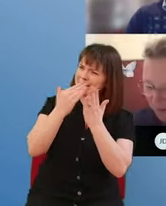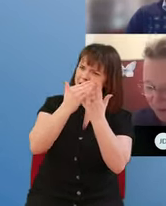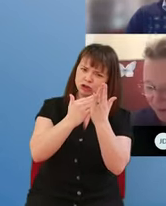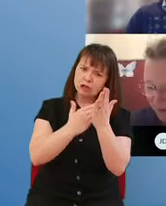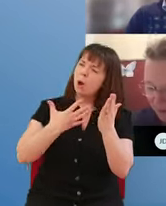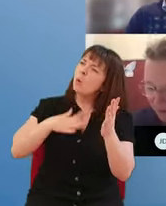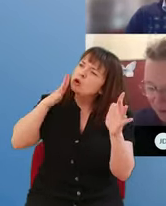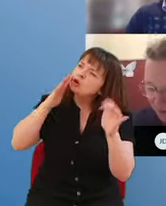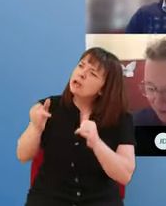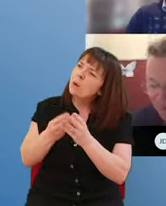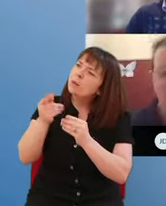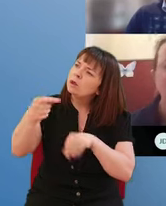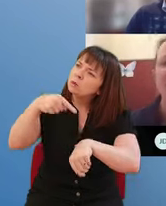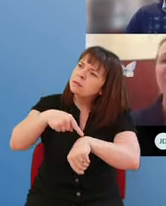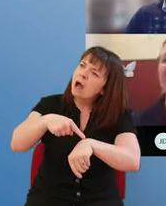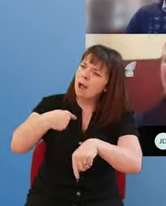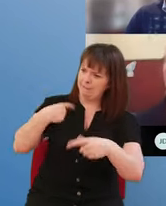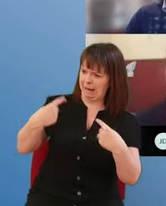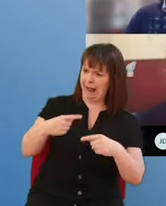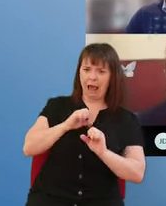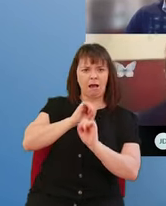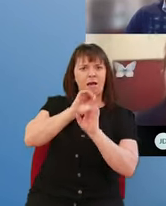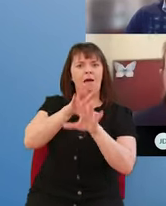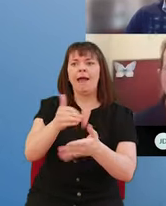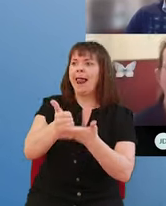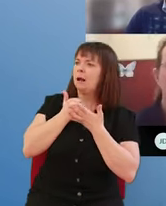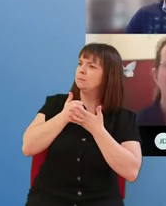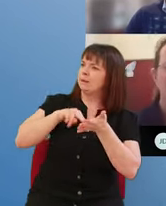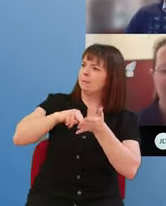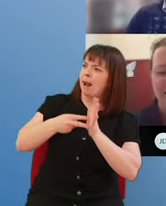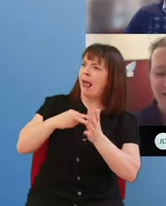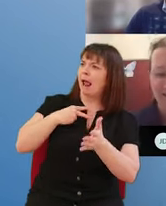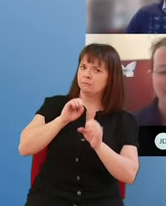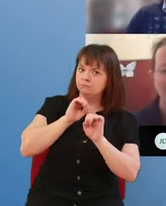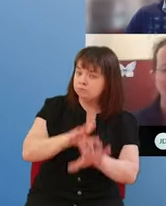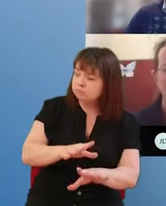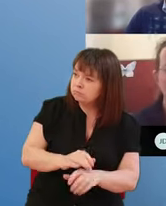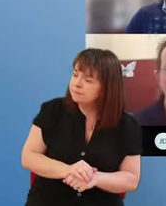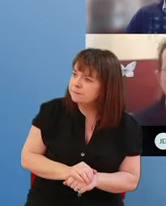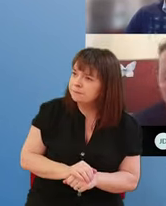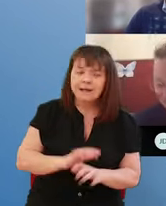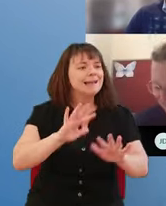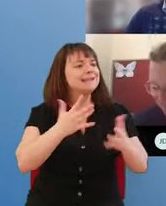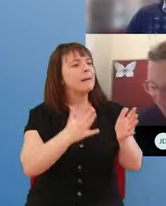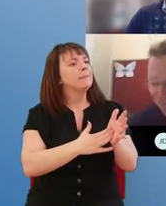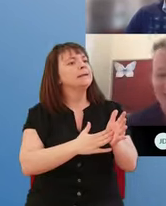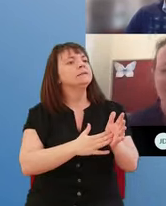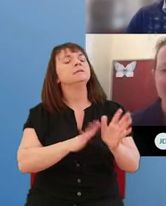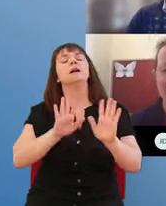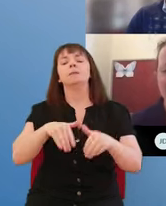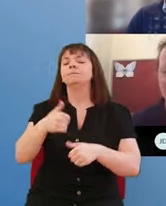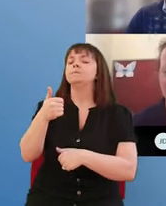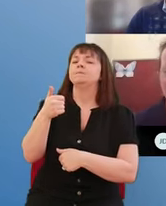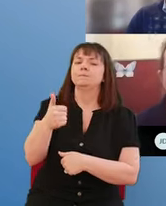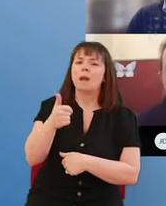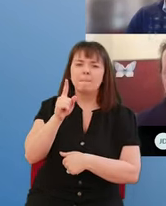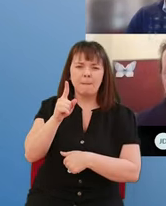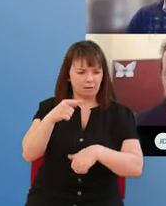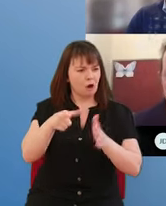I'm actually overrunning. I'm sorry, I'm way ahead of time. So I will let you have a bit more if you need